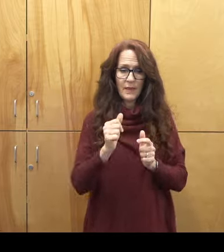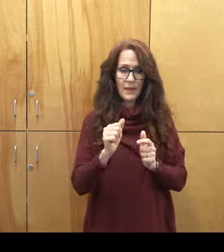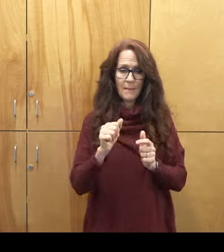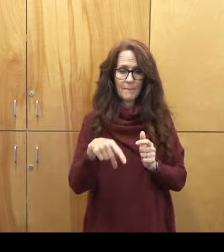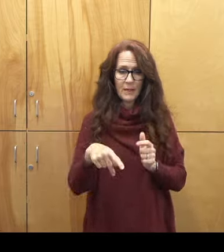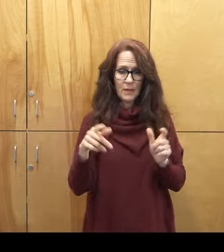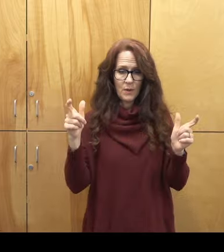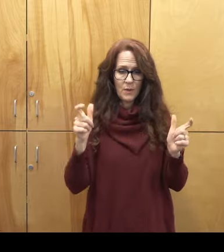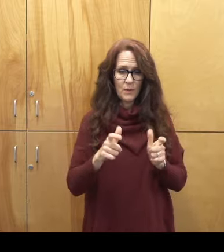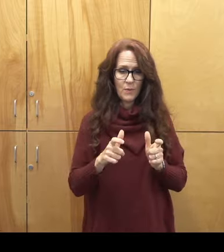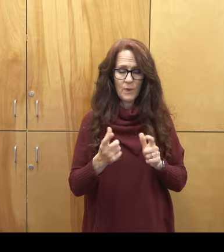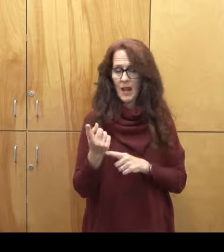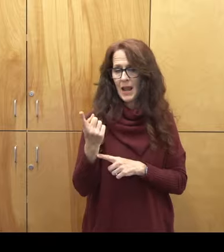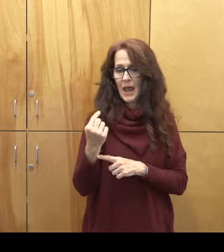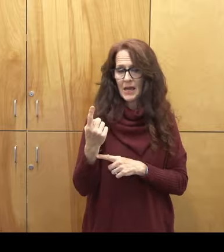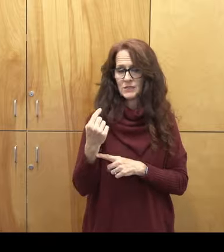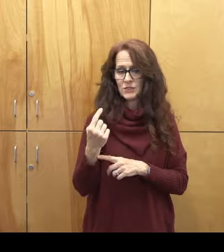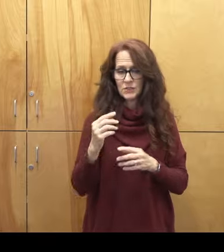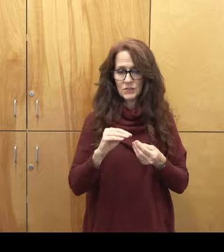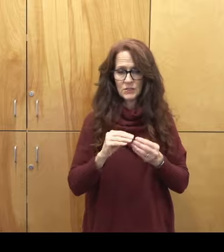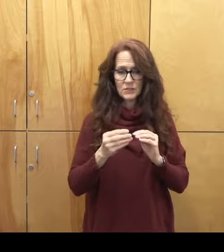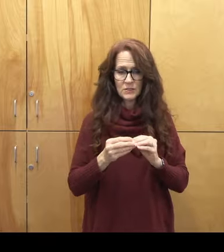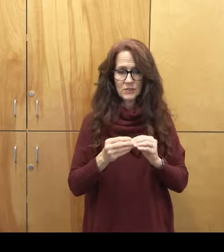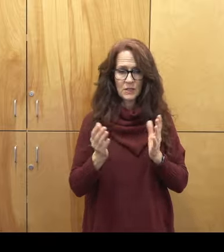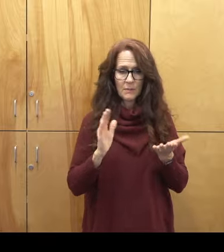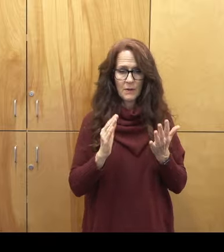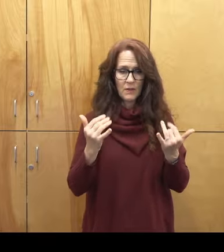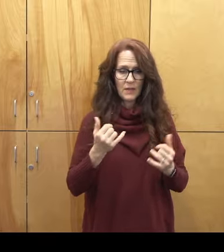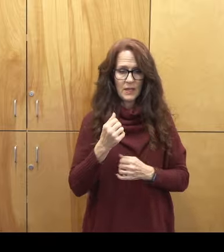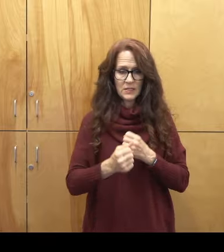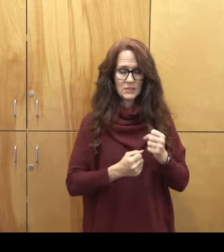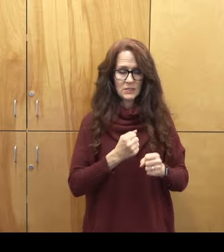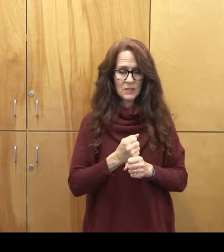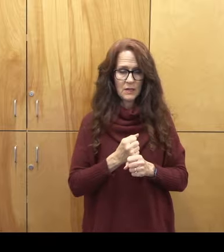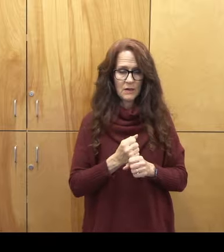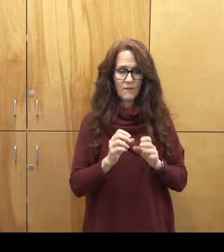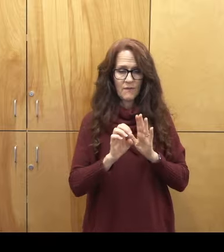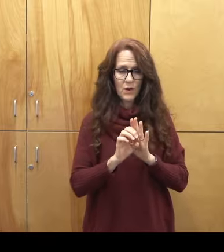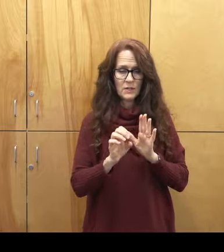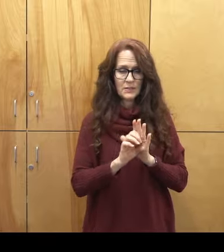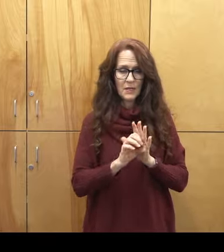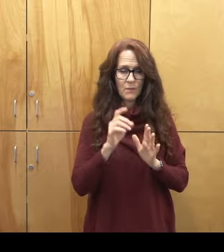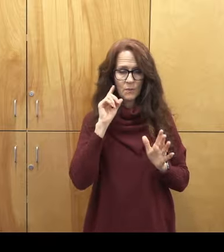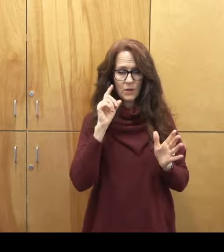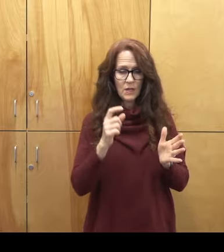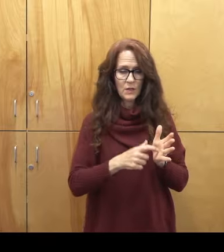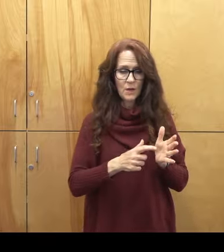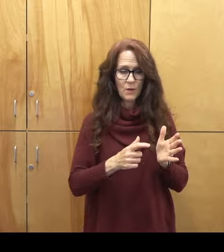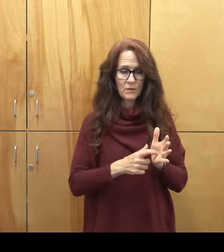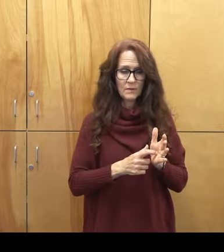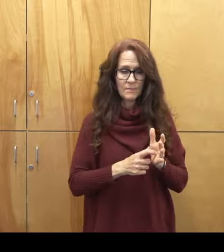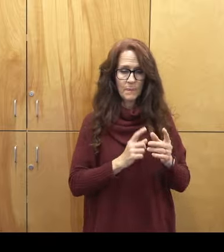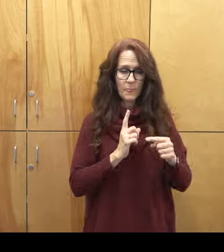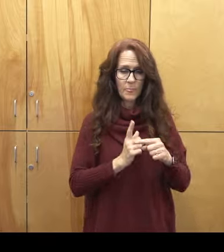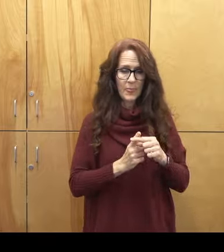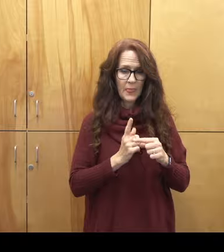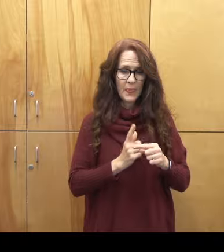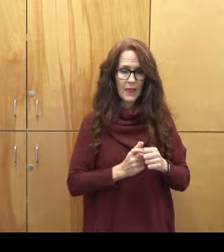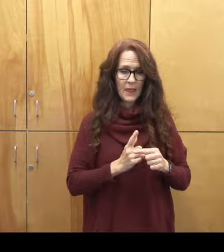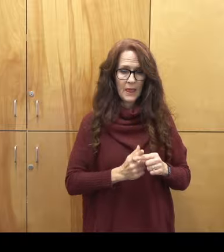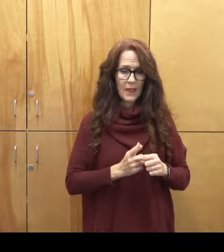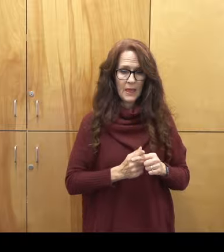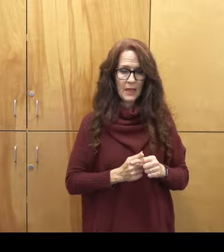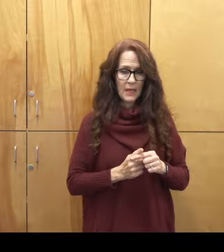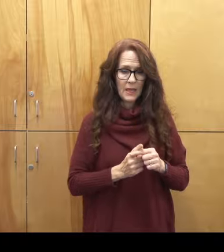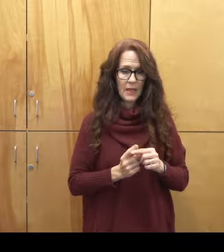look at last year's data compared to this year, for example, we are noticing that there were positive gains